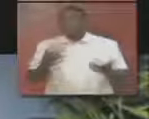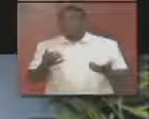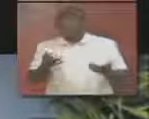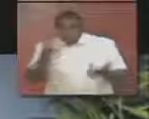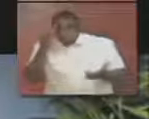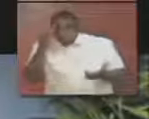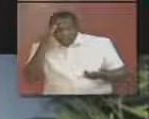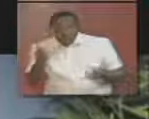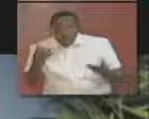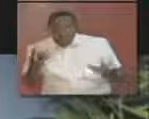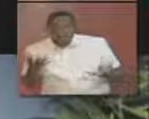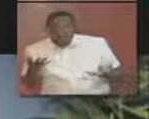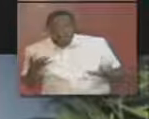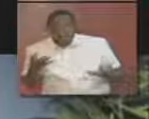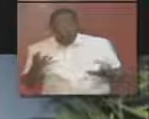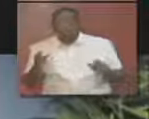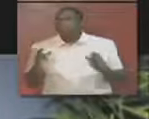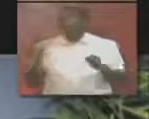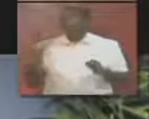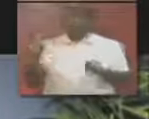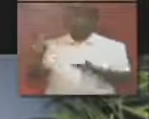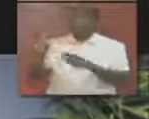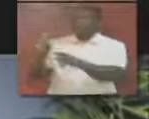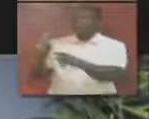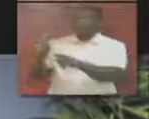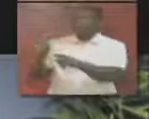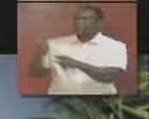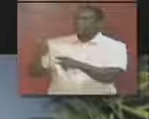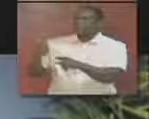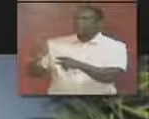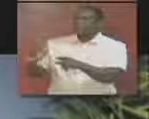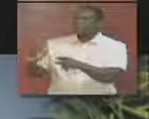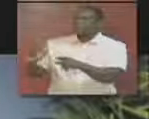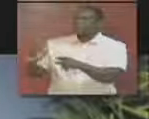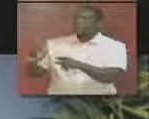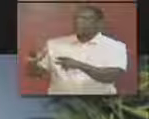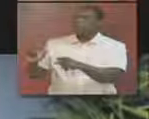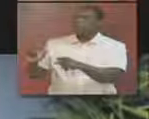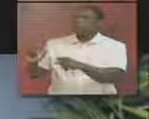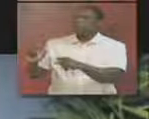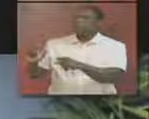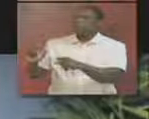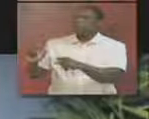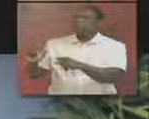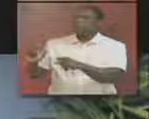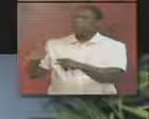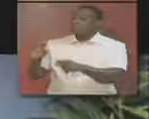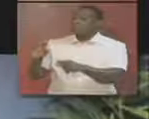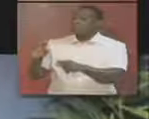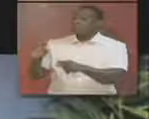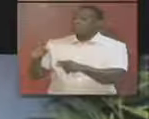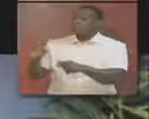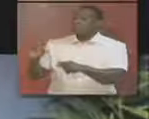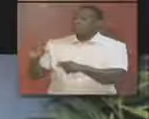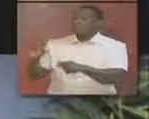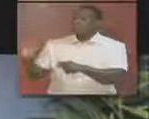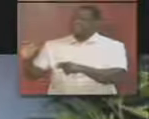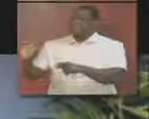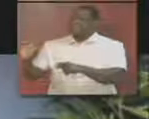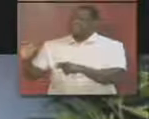And to Dr. Paul, have we seen any long-term effects coming out of Miss C so far in the patients we've